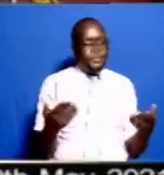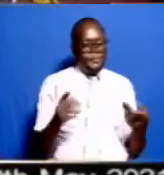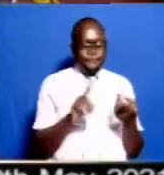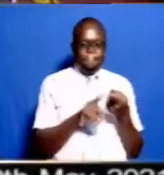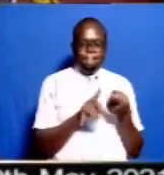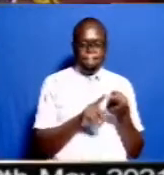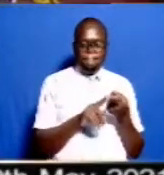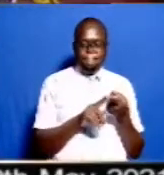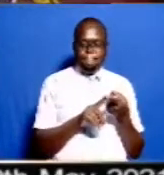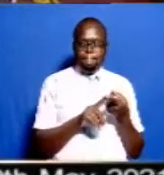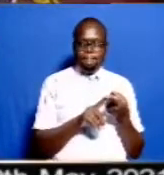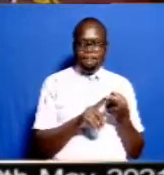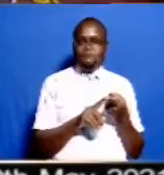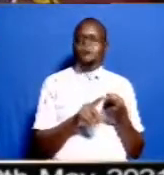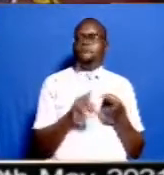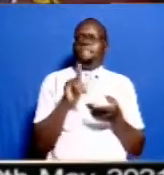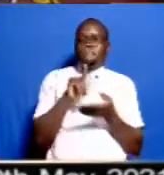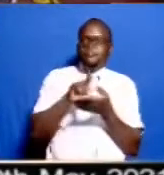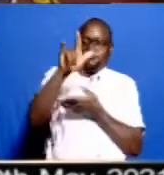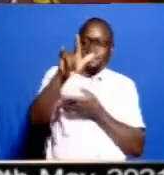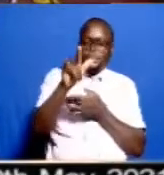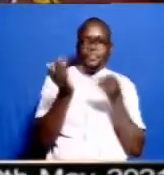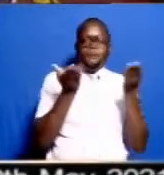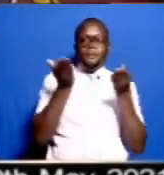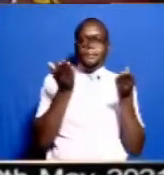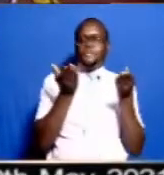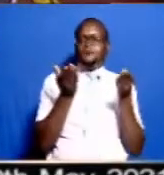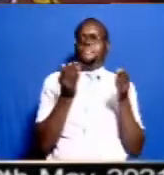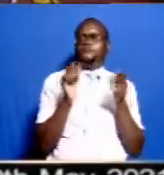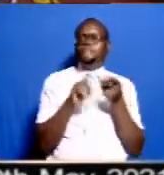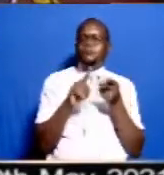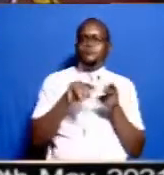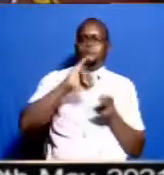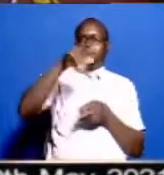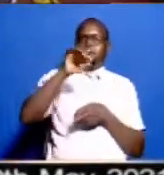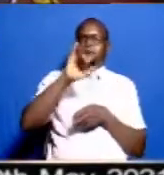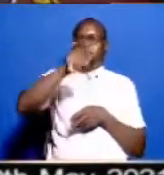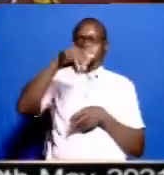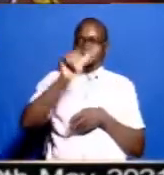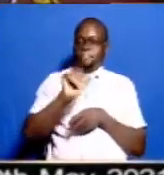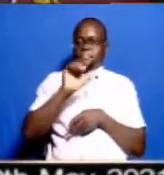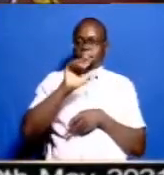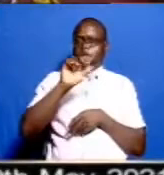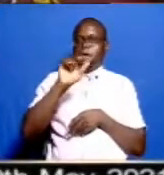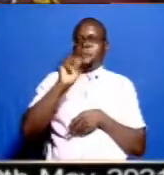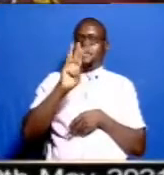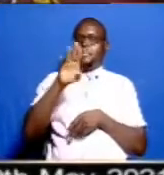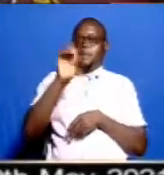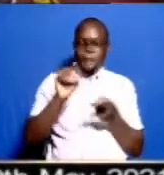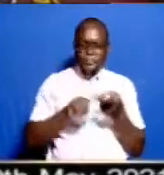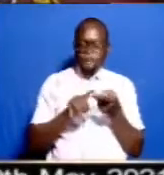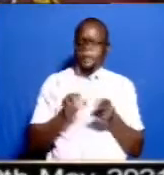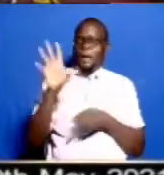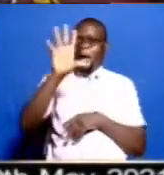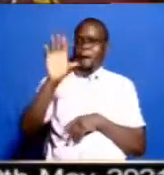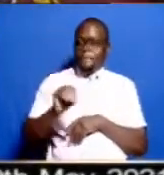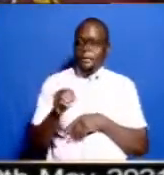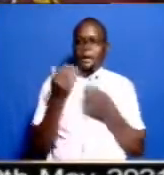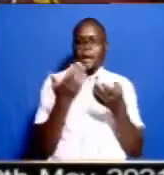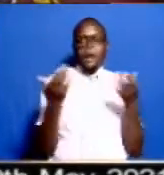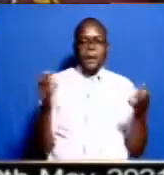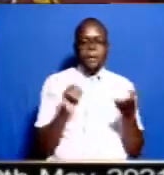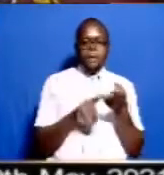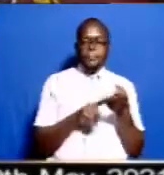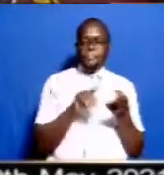Kenya Air Freight Handling Limited, Jumbo Jet Limited, Africa Cargo Handling Limited,